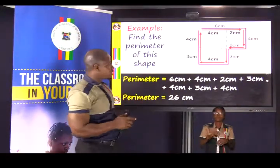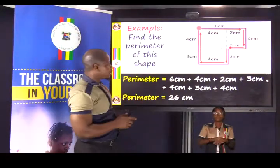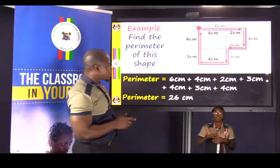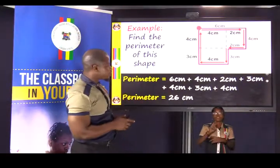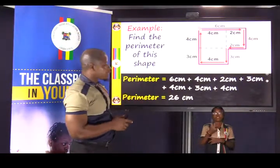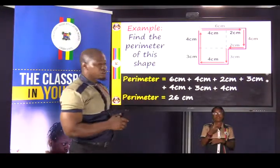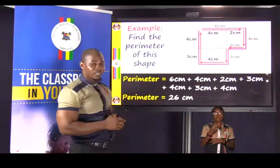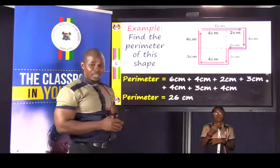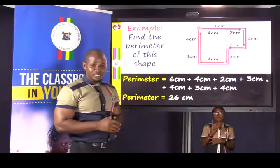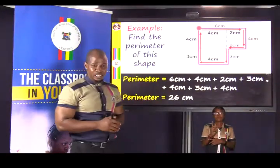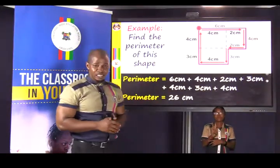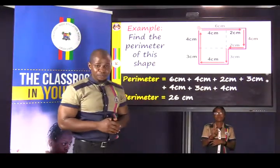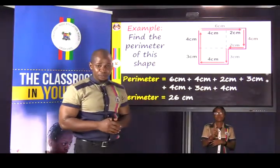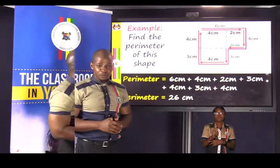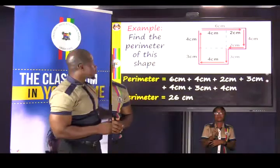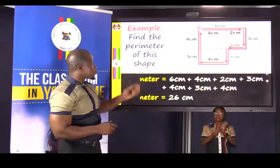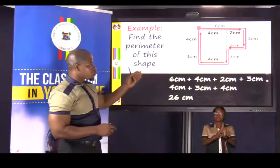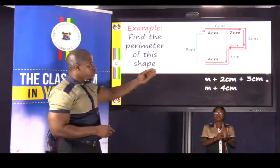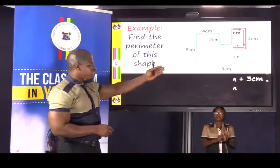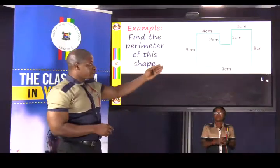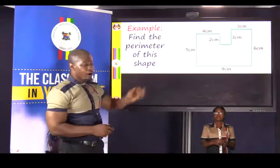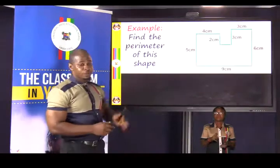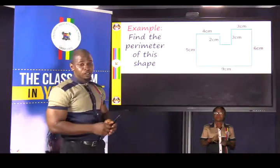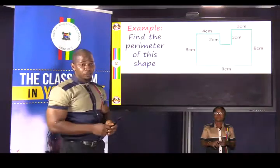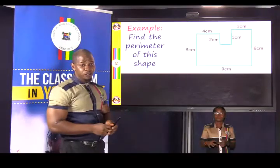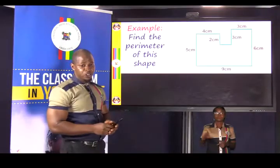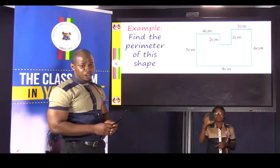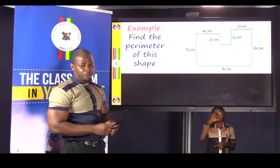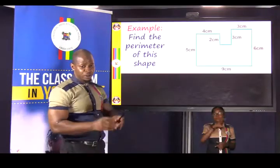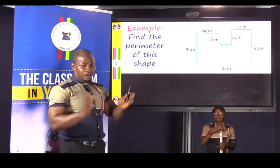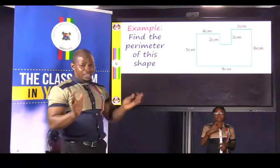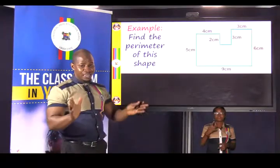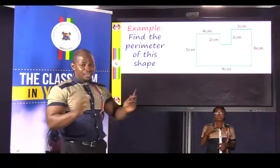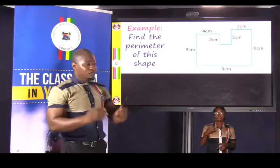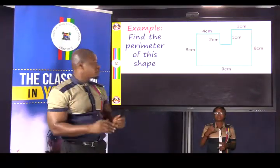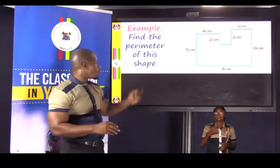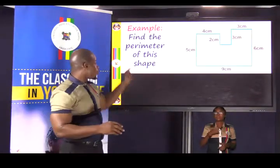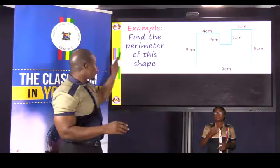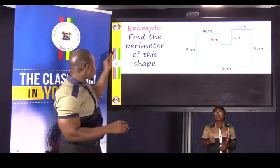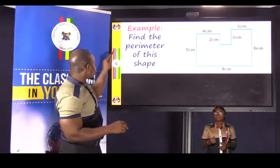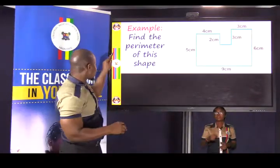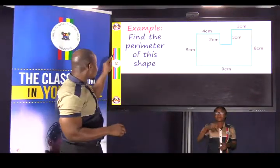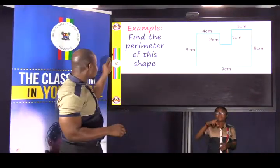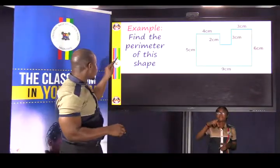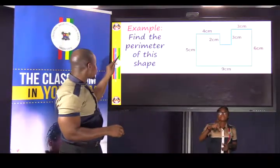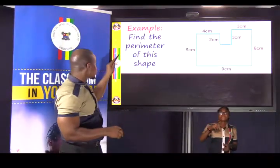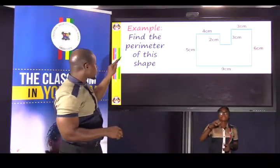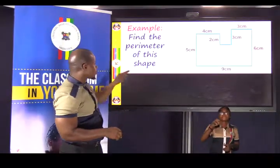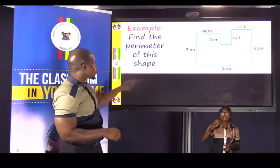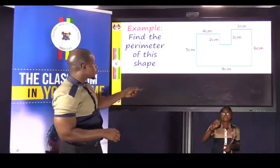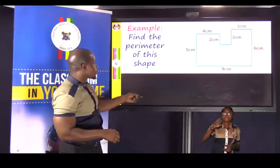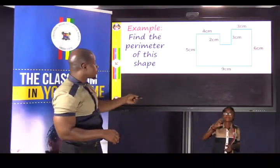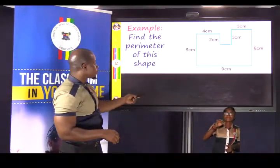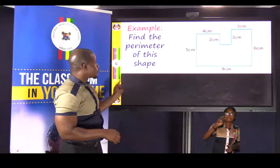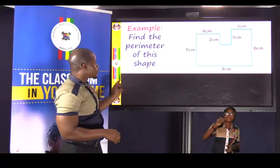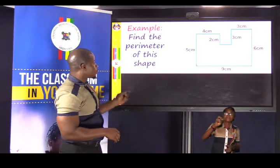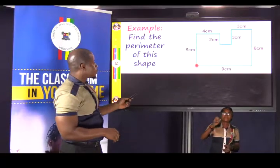faster. Let's check out the next example. To find the perimeter of this shape, again, we pick a starting point.